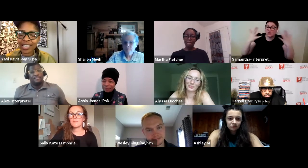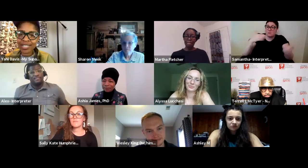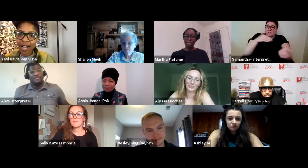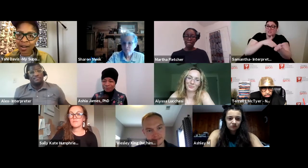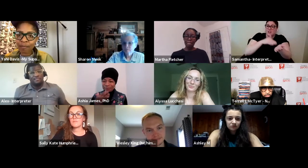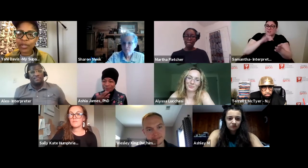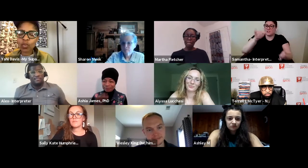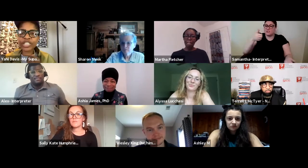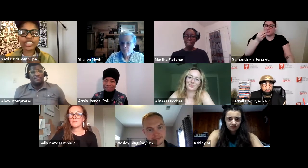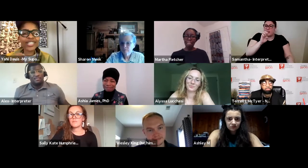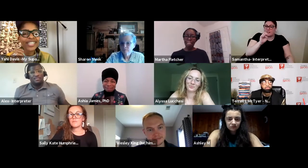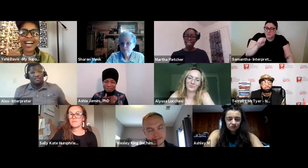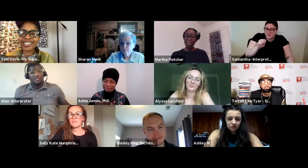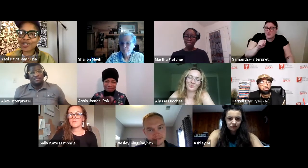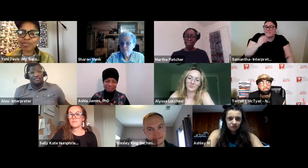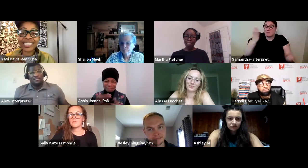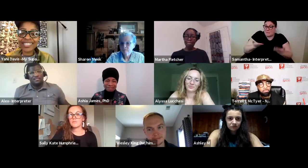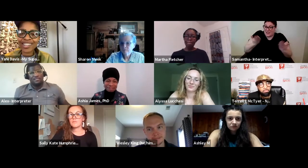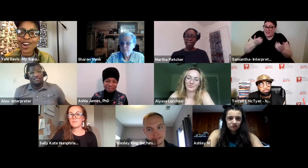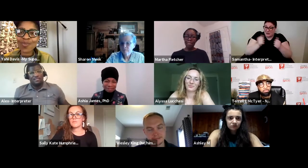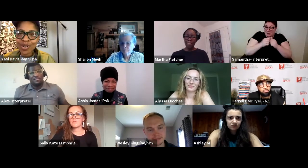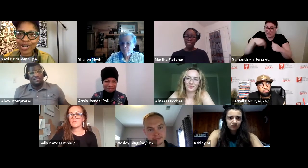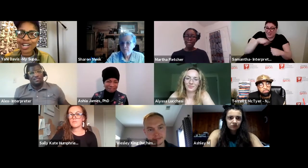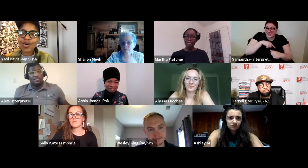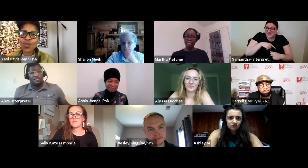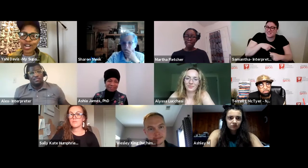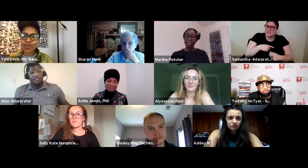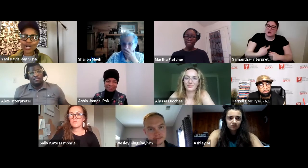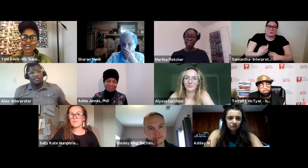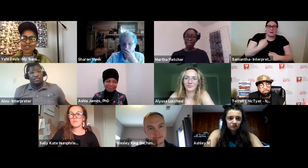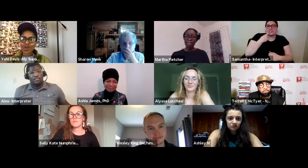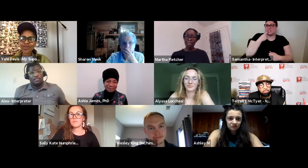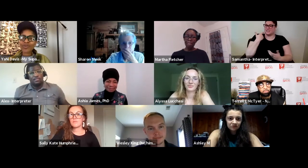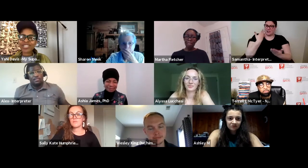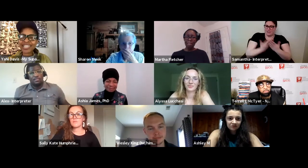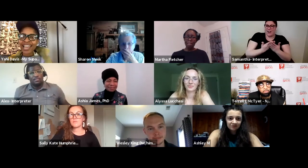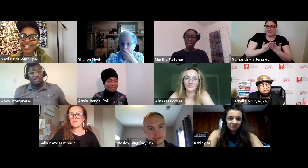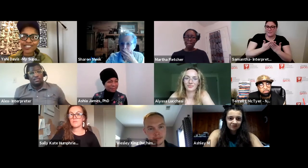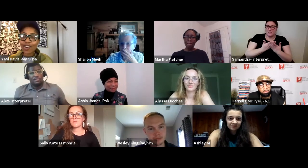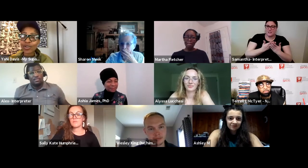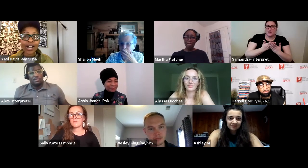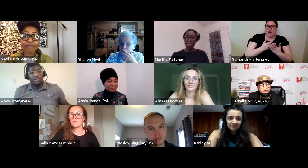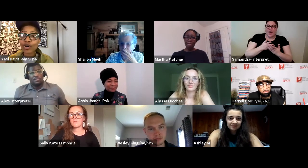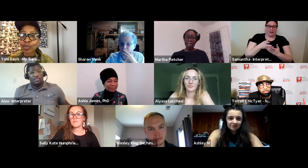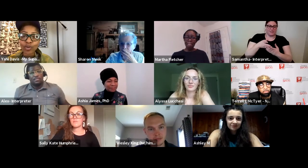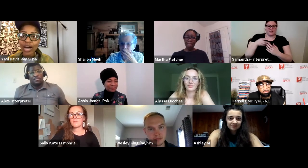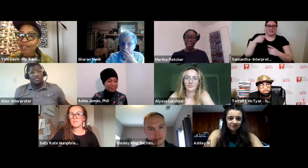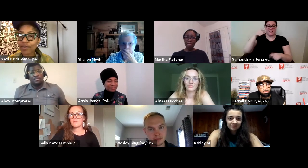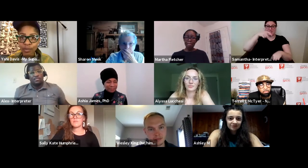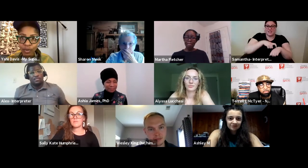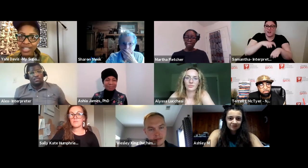with us. We just got to the place in our work where we were saying, you know,